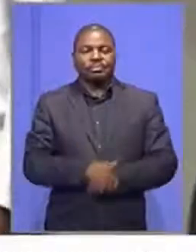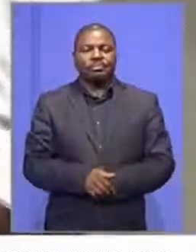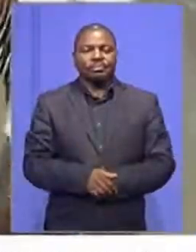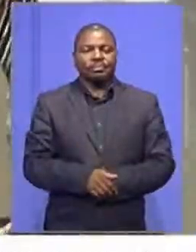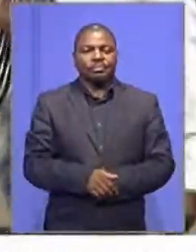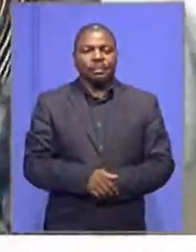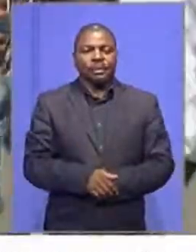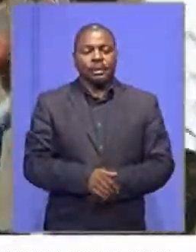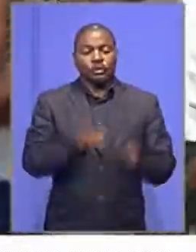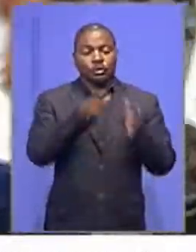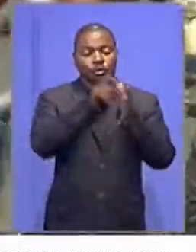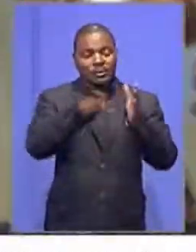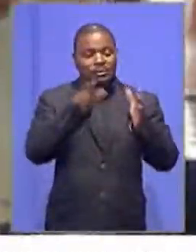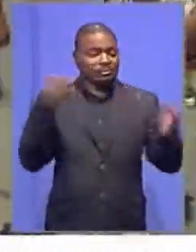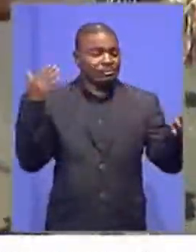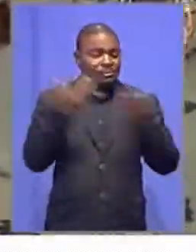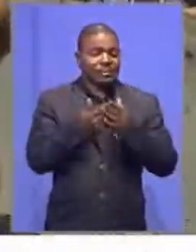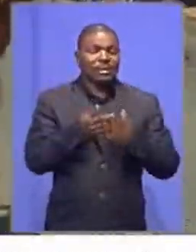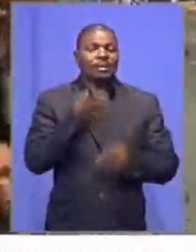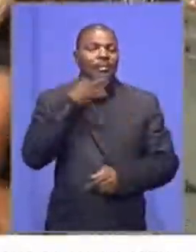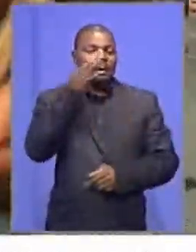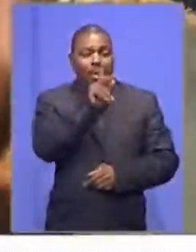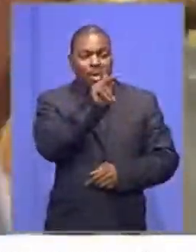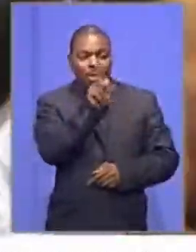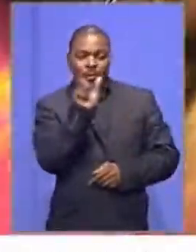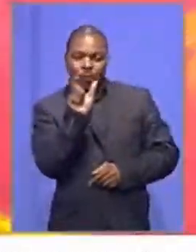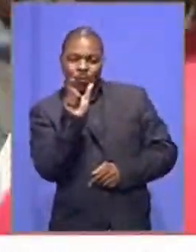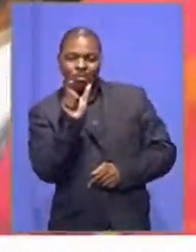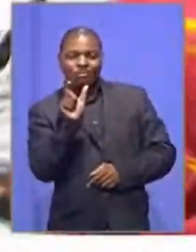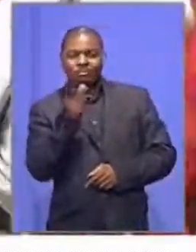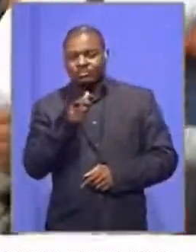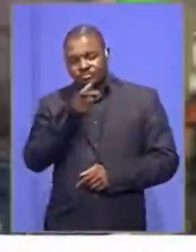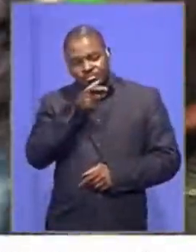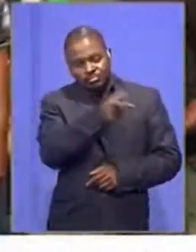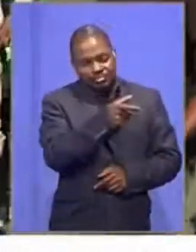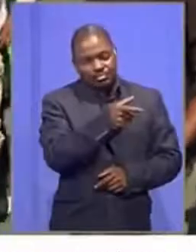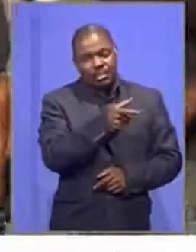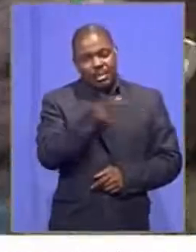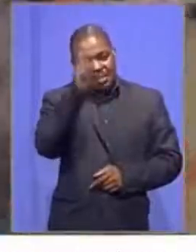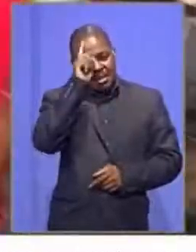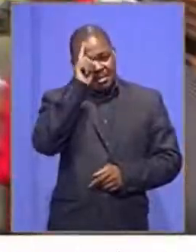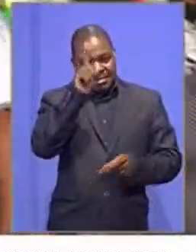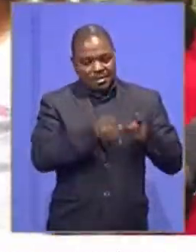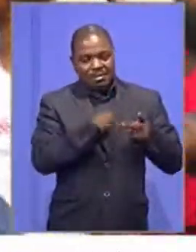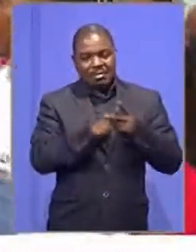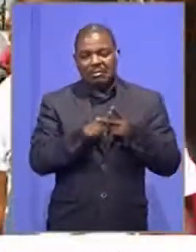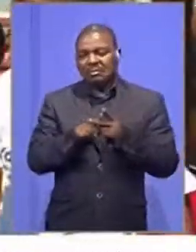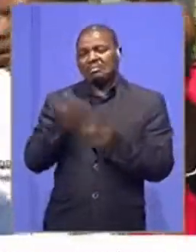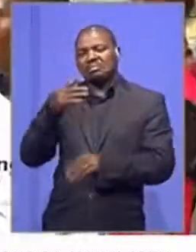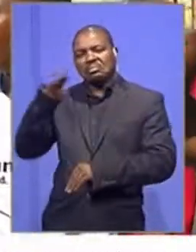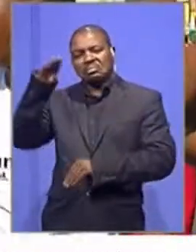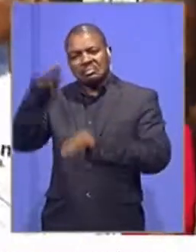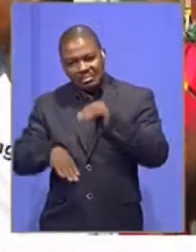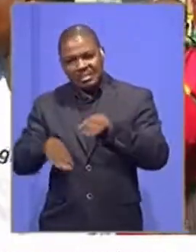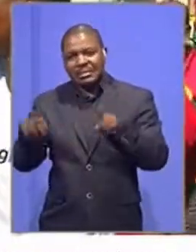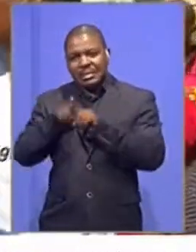re ke sebaka ba bitšwa ka leina la K ba lla gape ka gore le megato ya kgalemo e šomišwa go ya